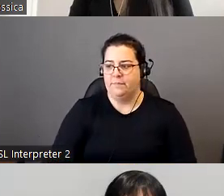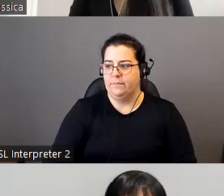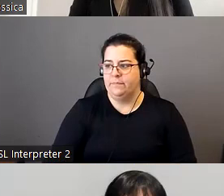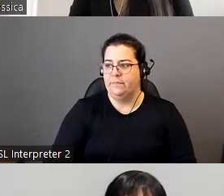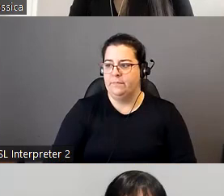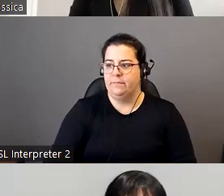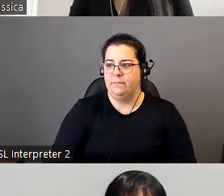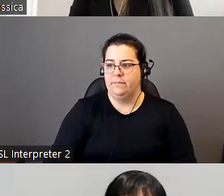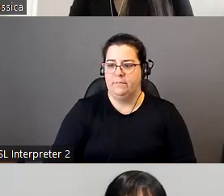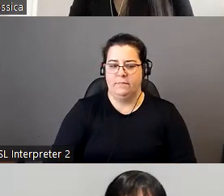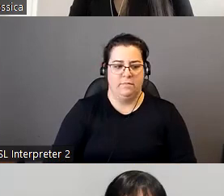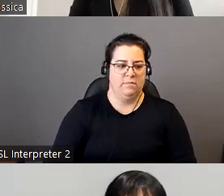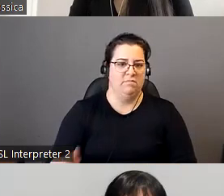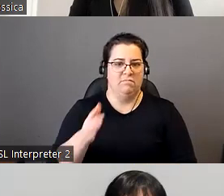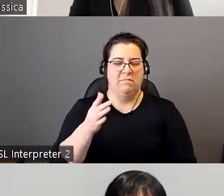to